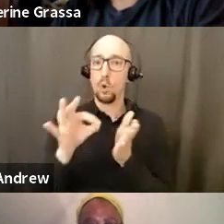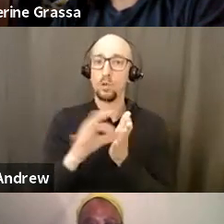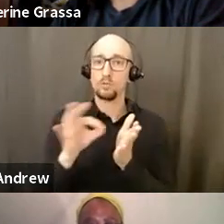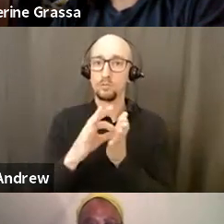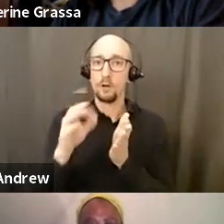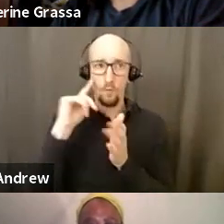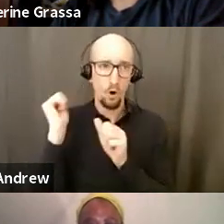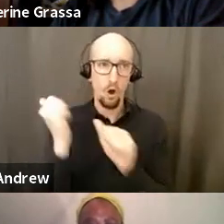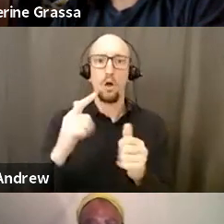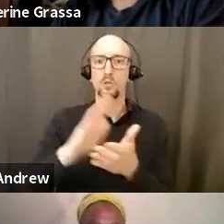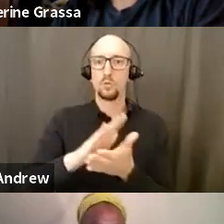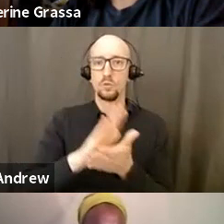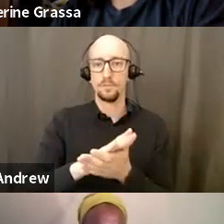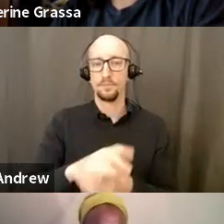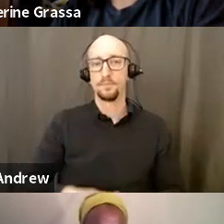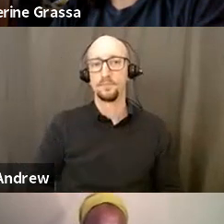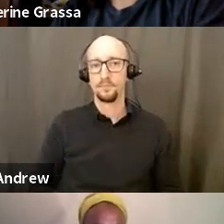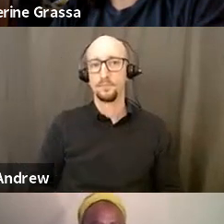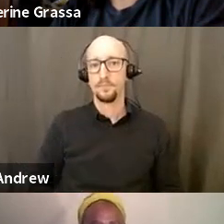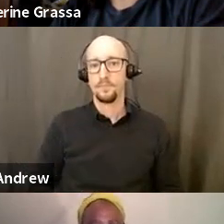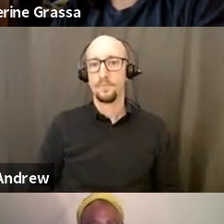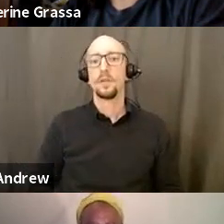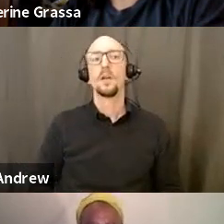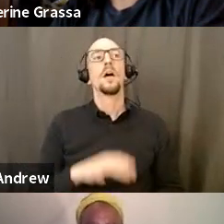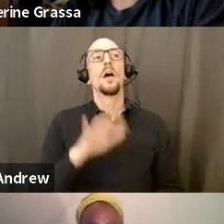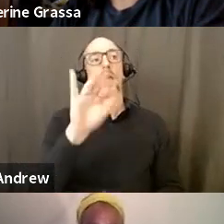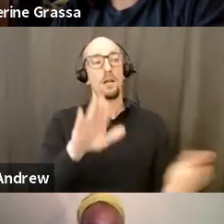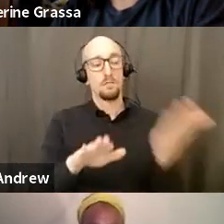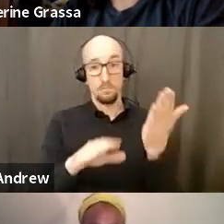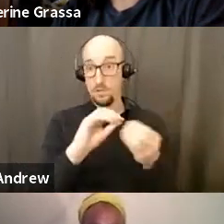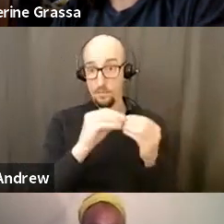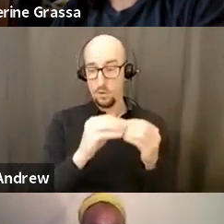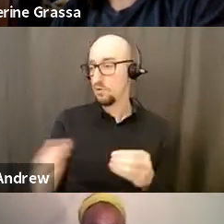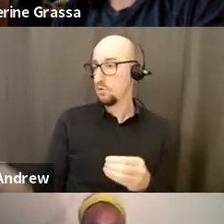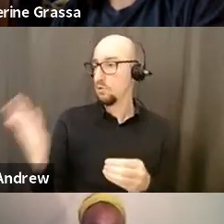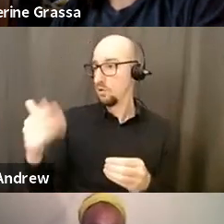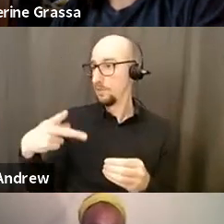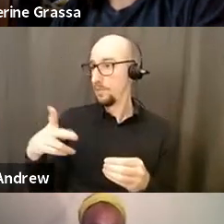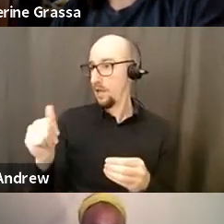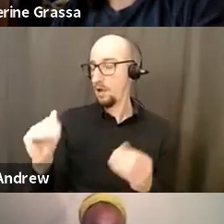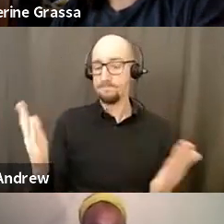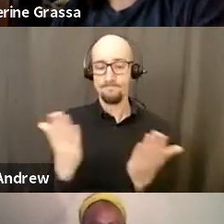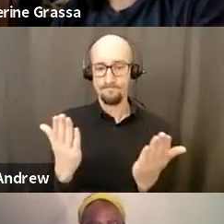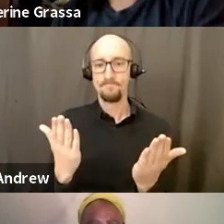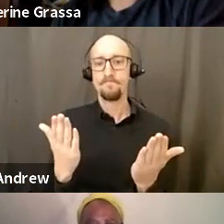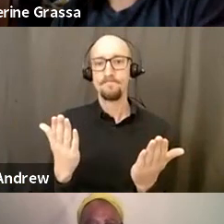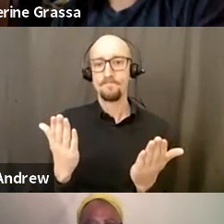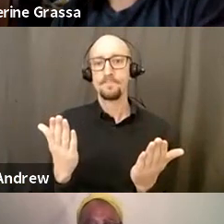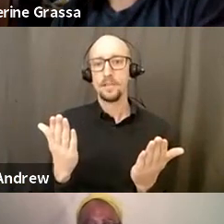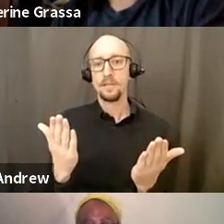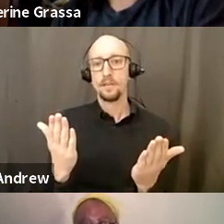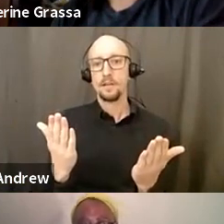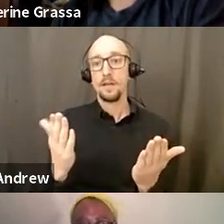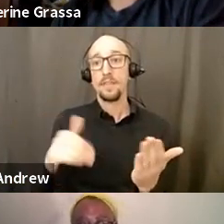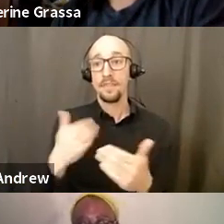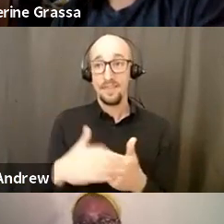that then would require us to possibly try to reach some consensus,